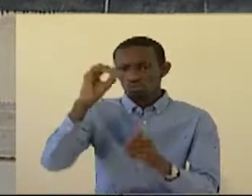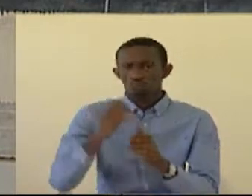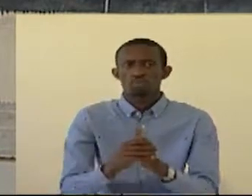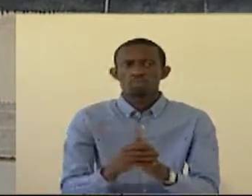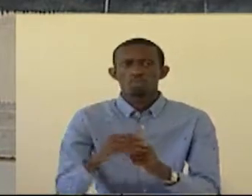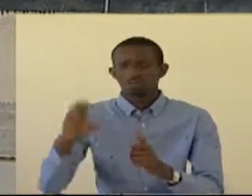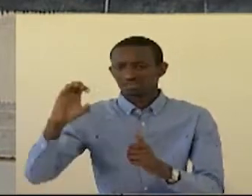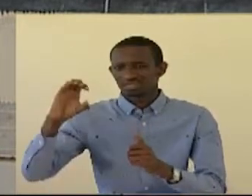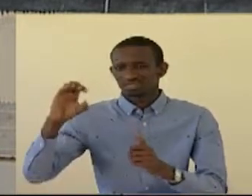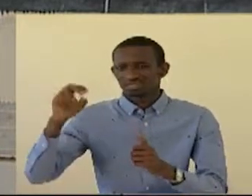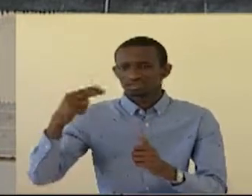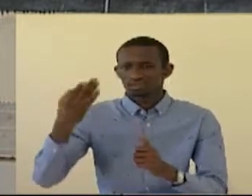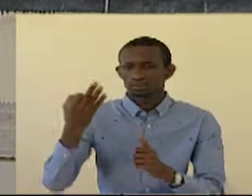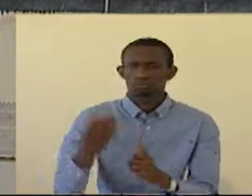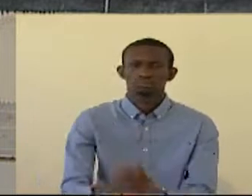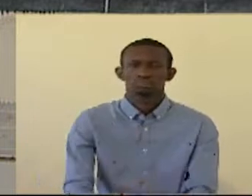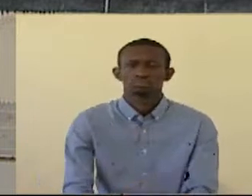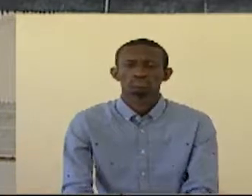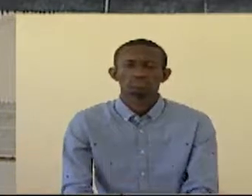CH3COCH3 and you use